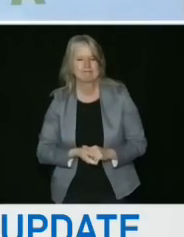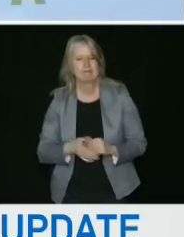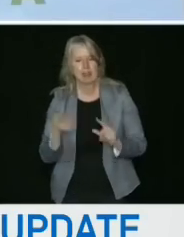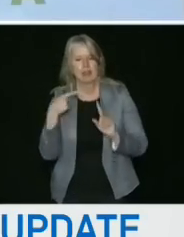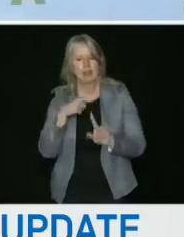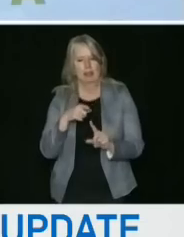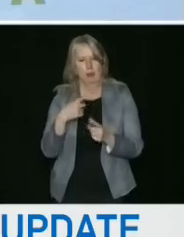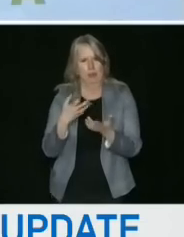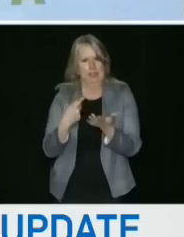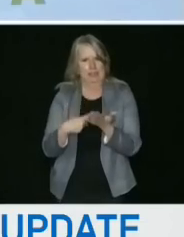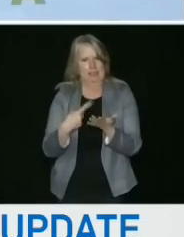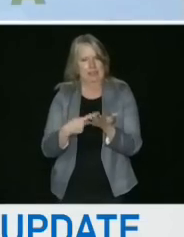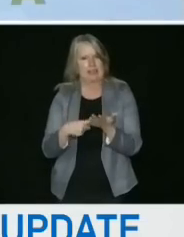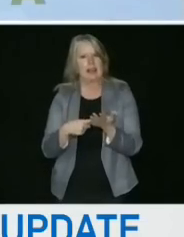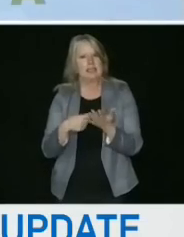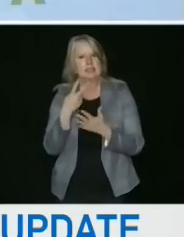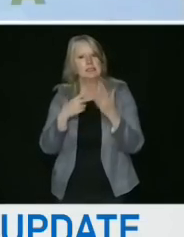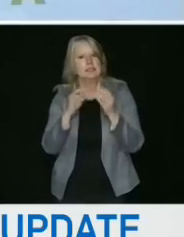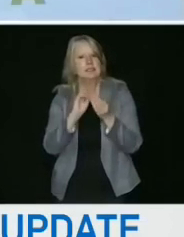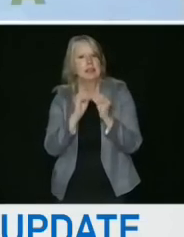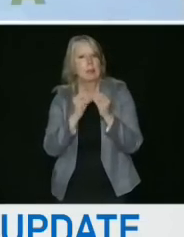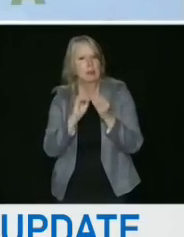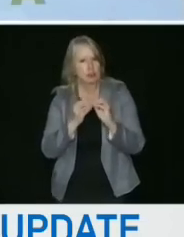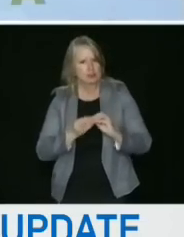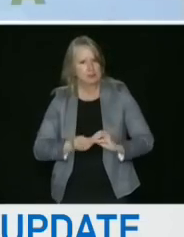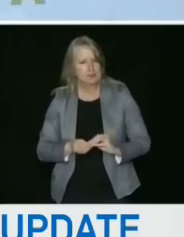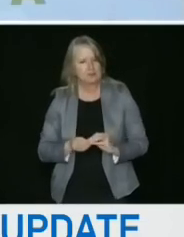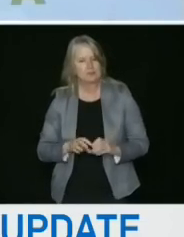to the numbers with regard to the